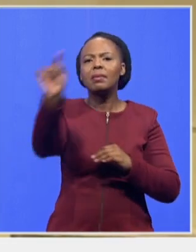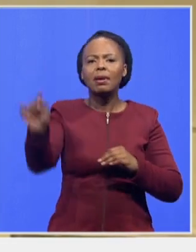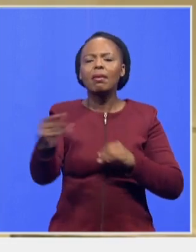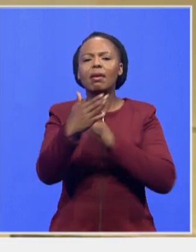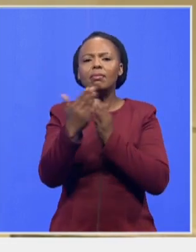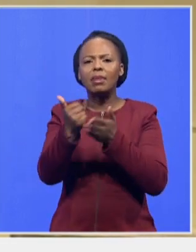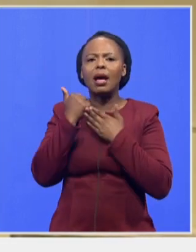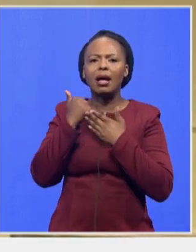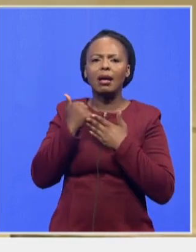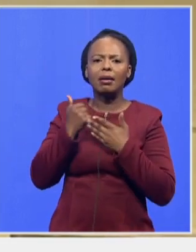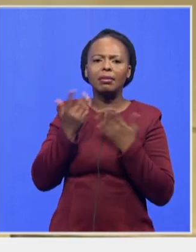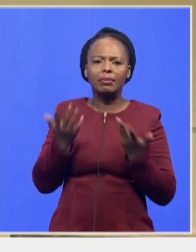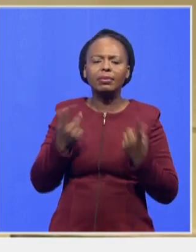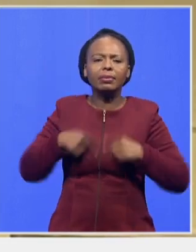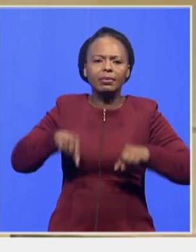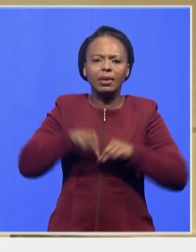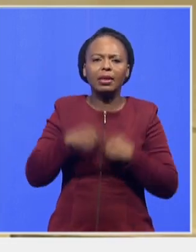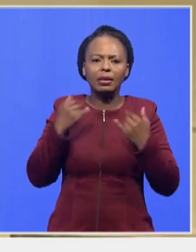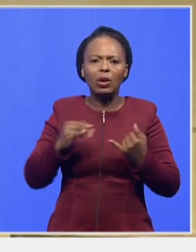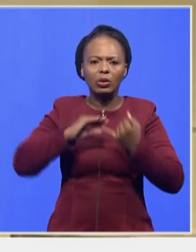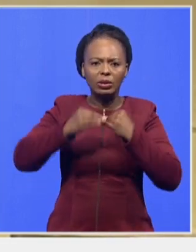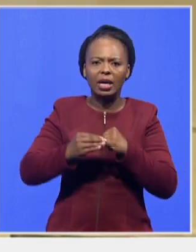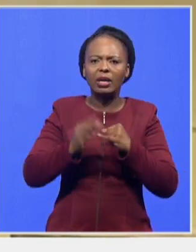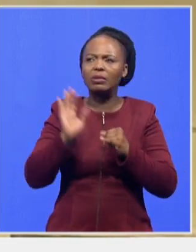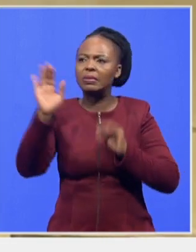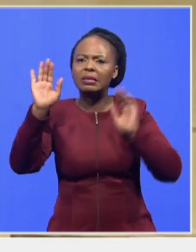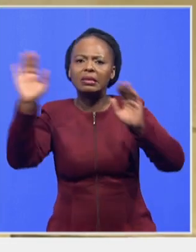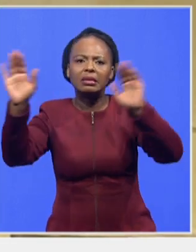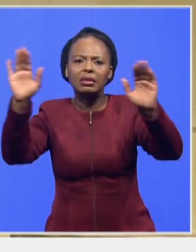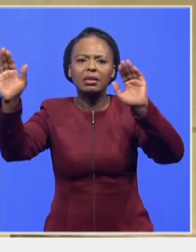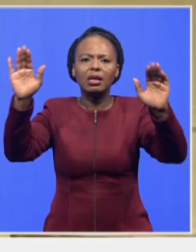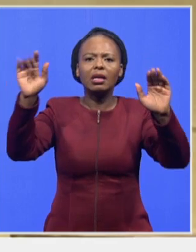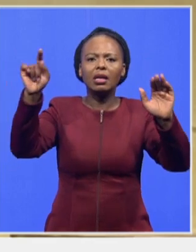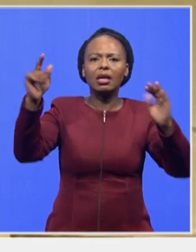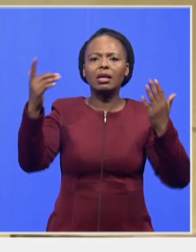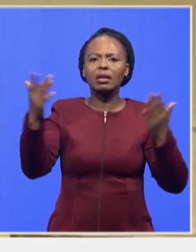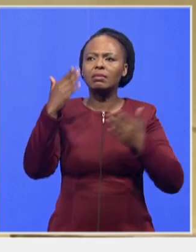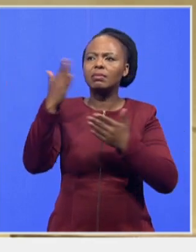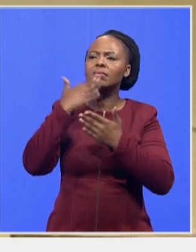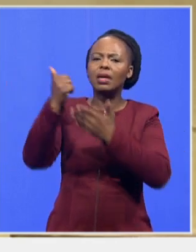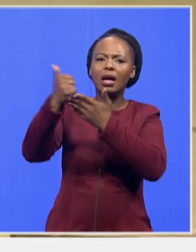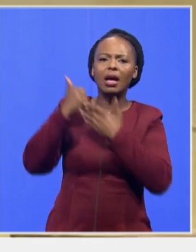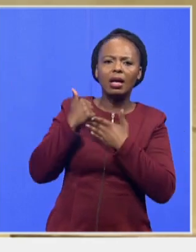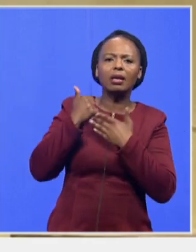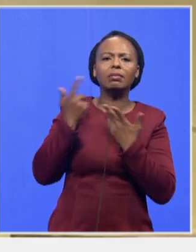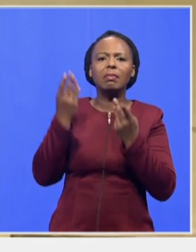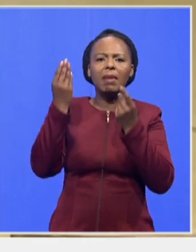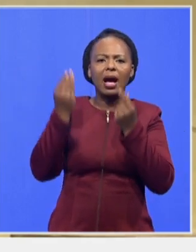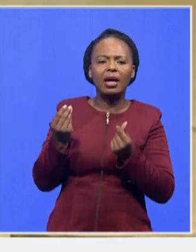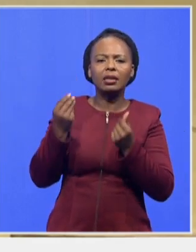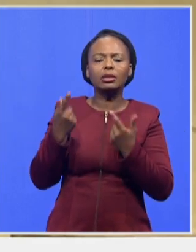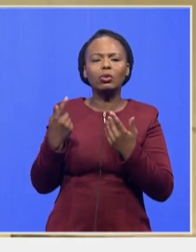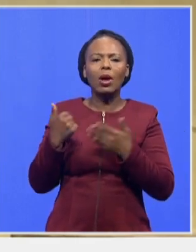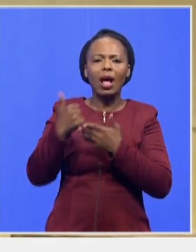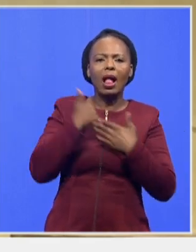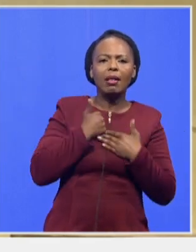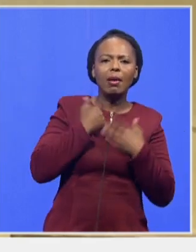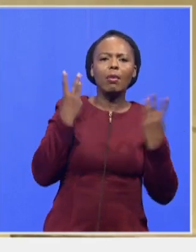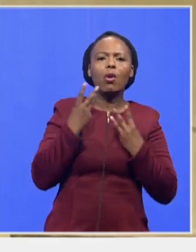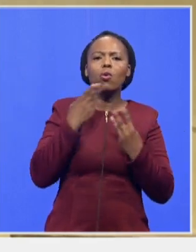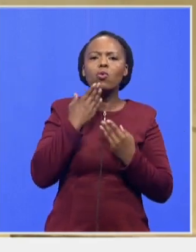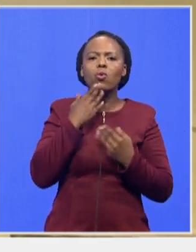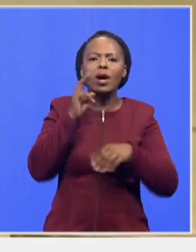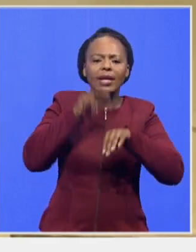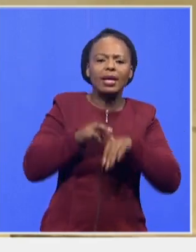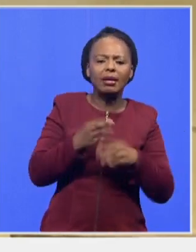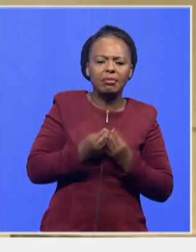women, trying to get it to them, trying to get money from outside Sudan to help those in need, especially the wounded people,